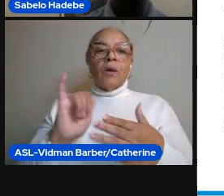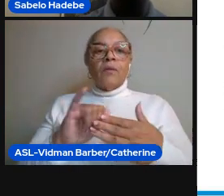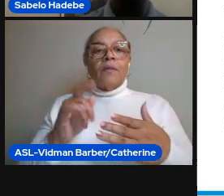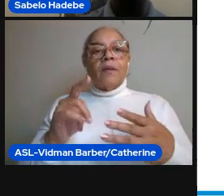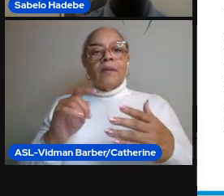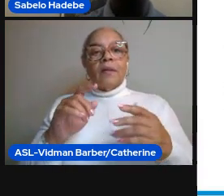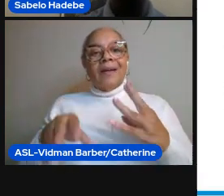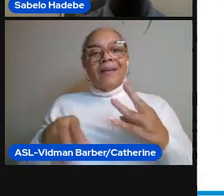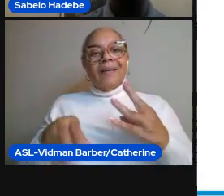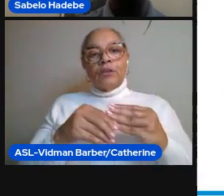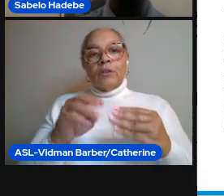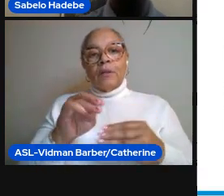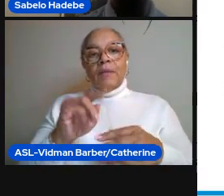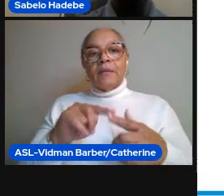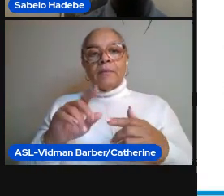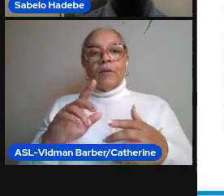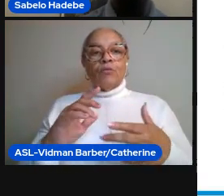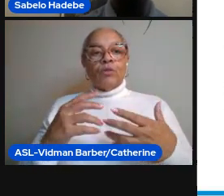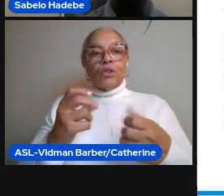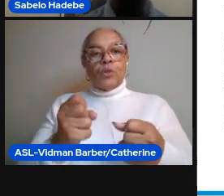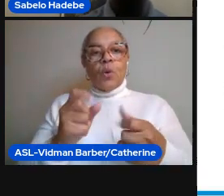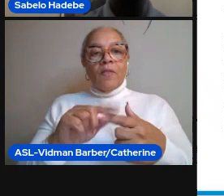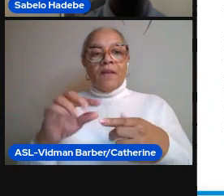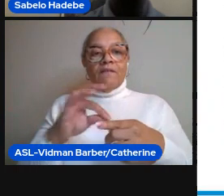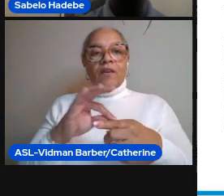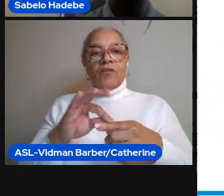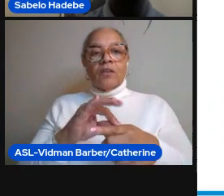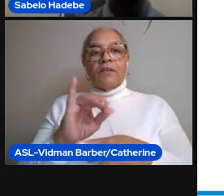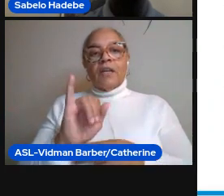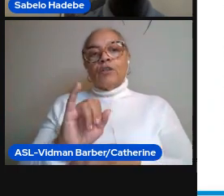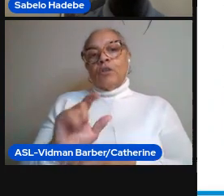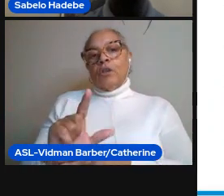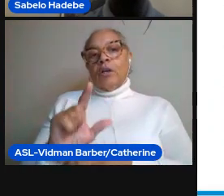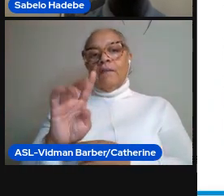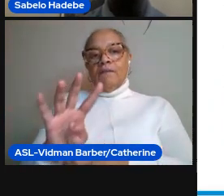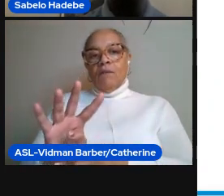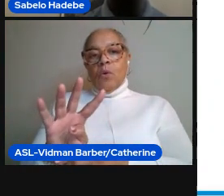restore the function of interleukin-4 induced gene 1.